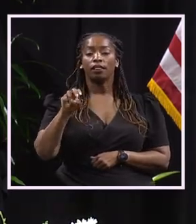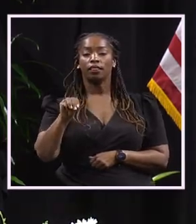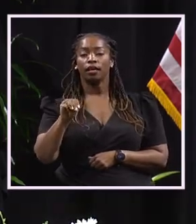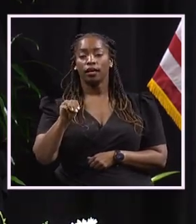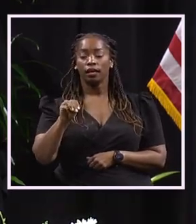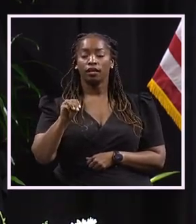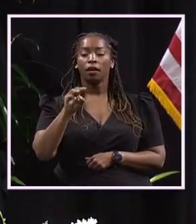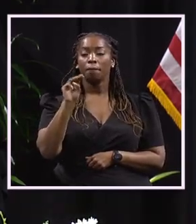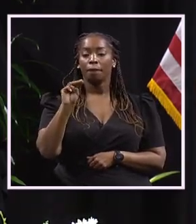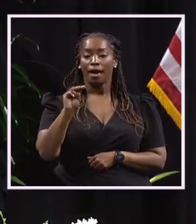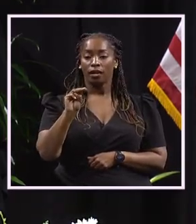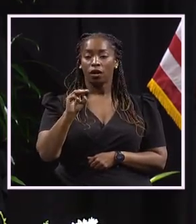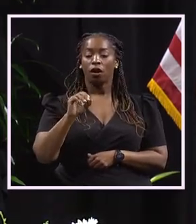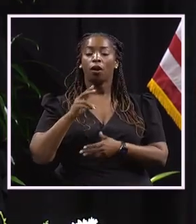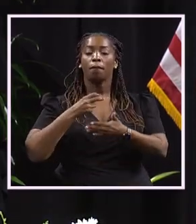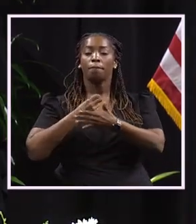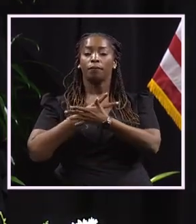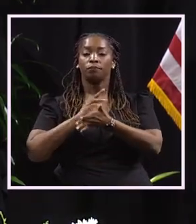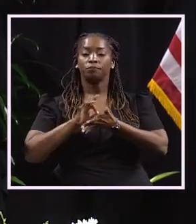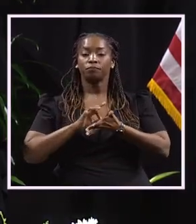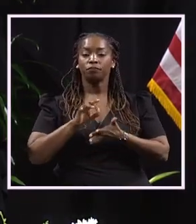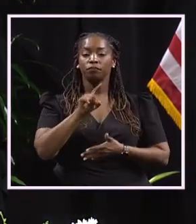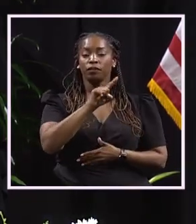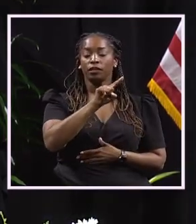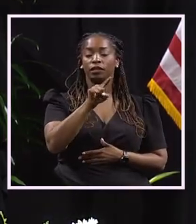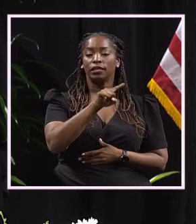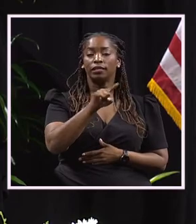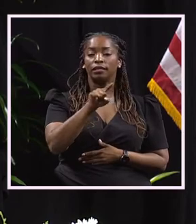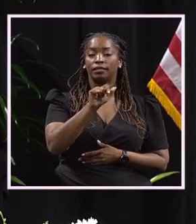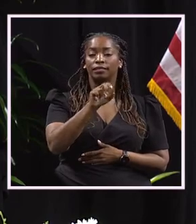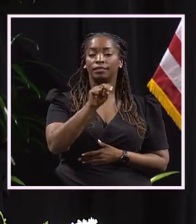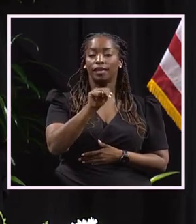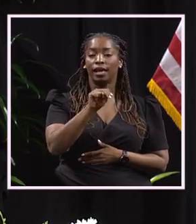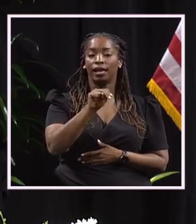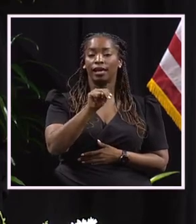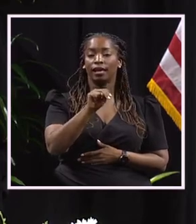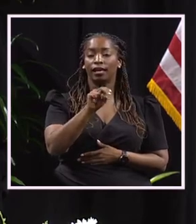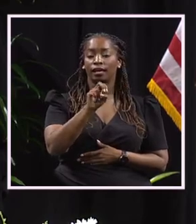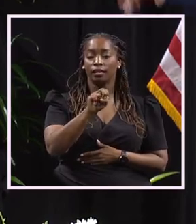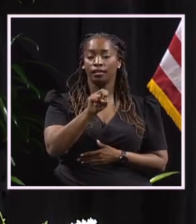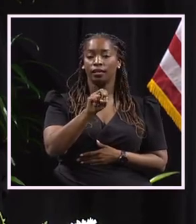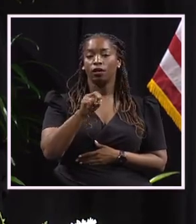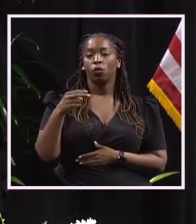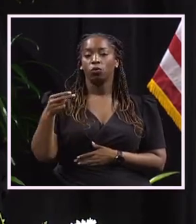Accountancy. Zane Hussein, Master of Science.